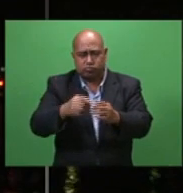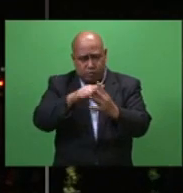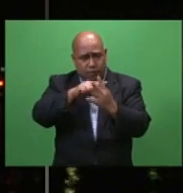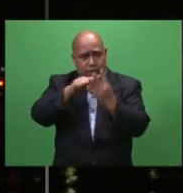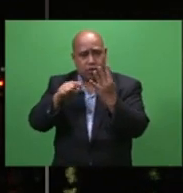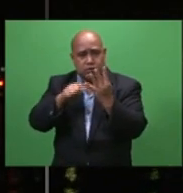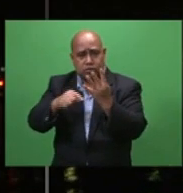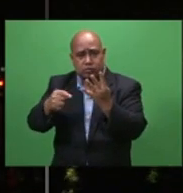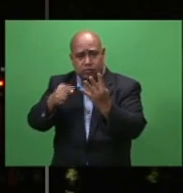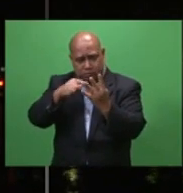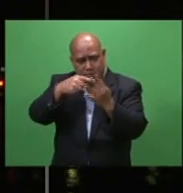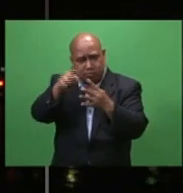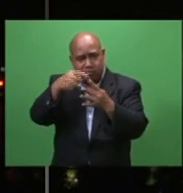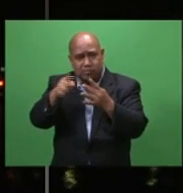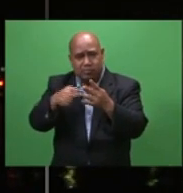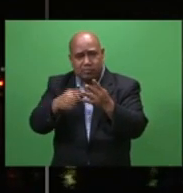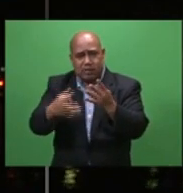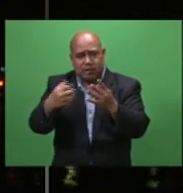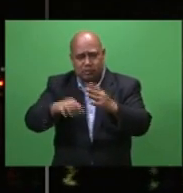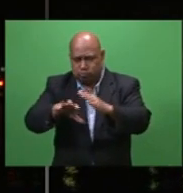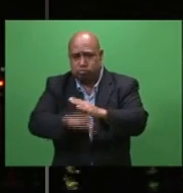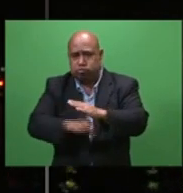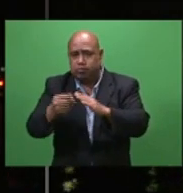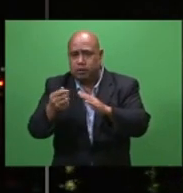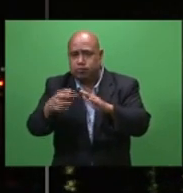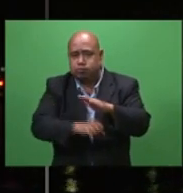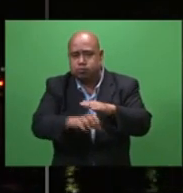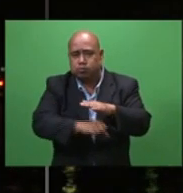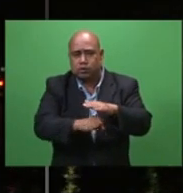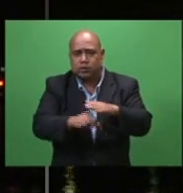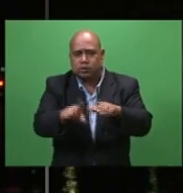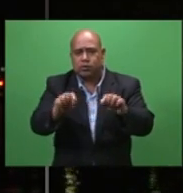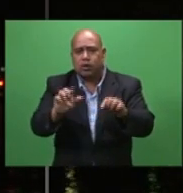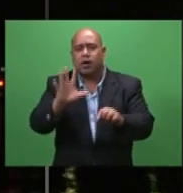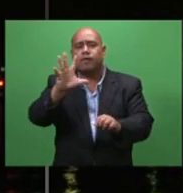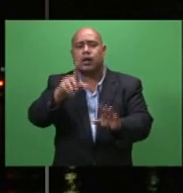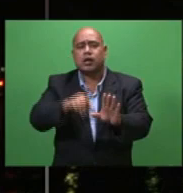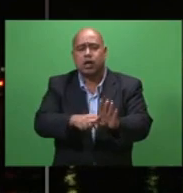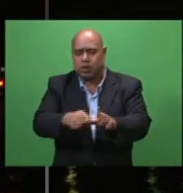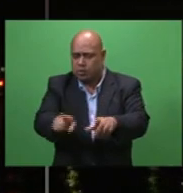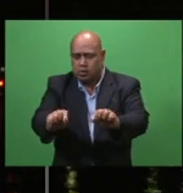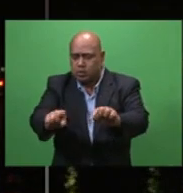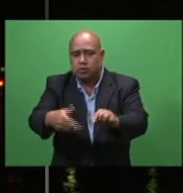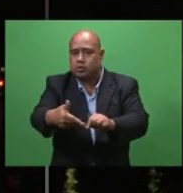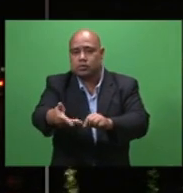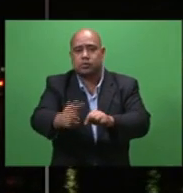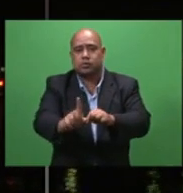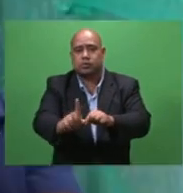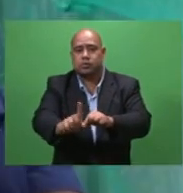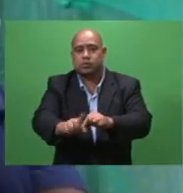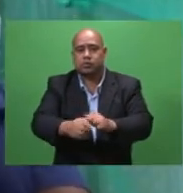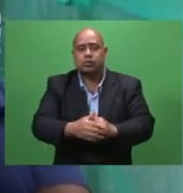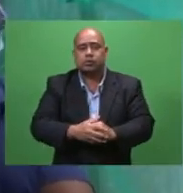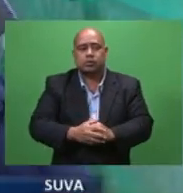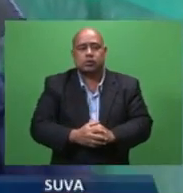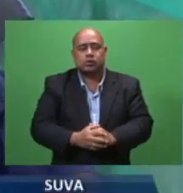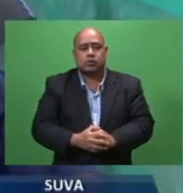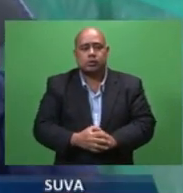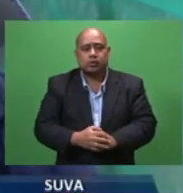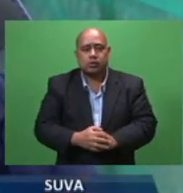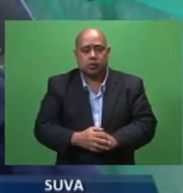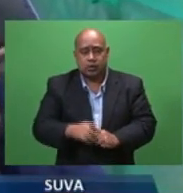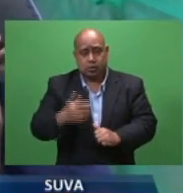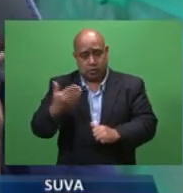corrupt activities took place over the span of 5 years. Pranita Prakash with the details. Former Information